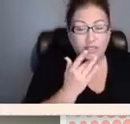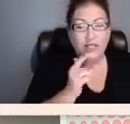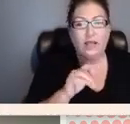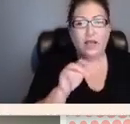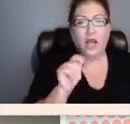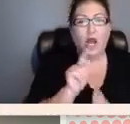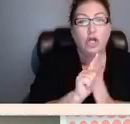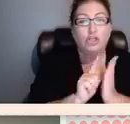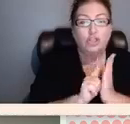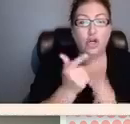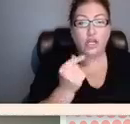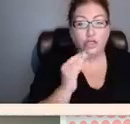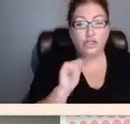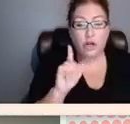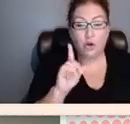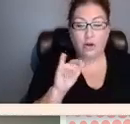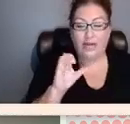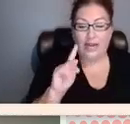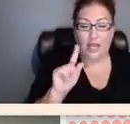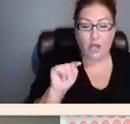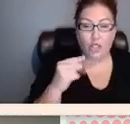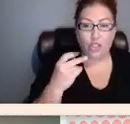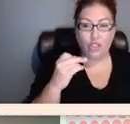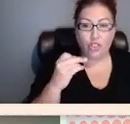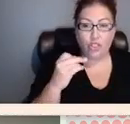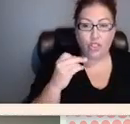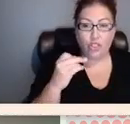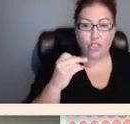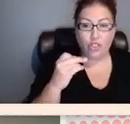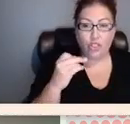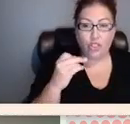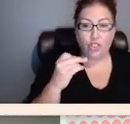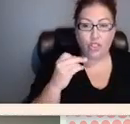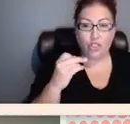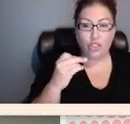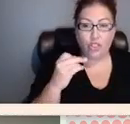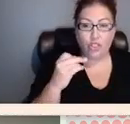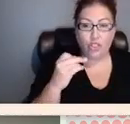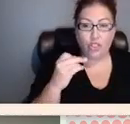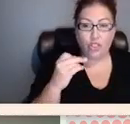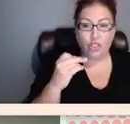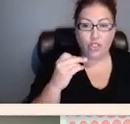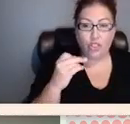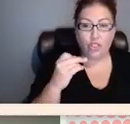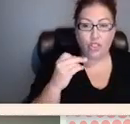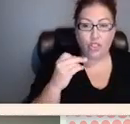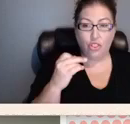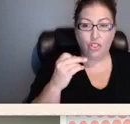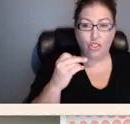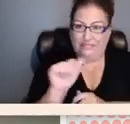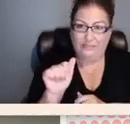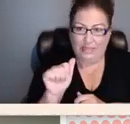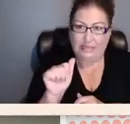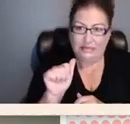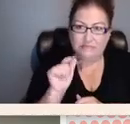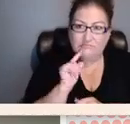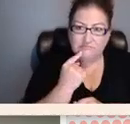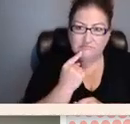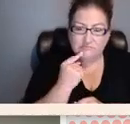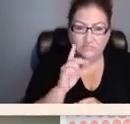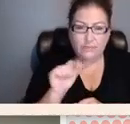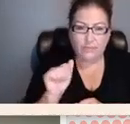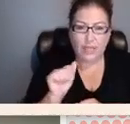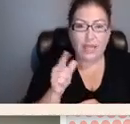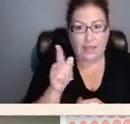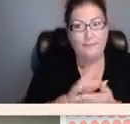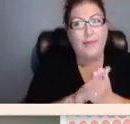Dick Thornburgh, who had a son with significant disabilities. He became a